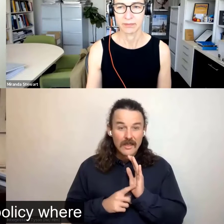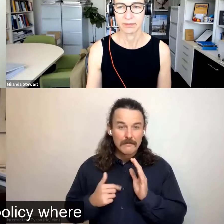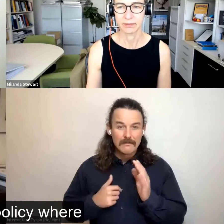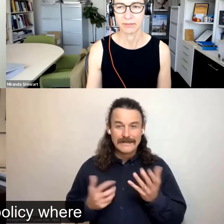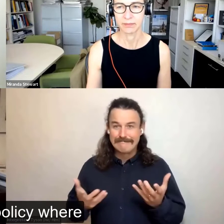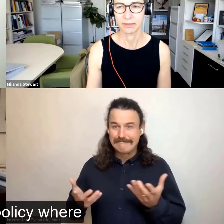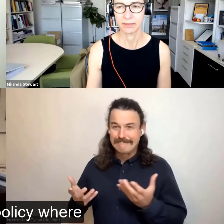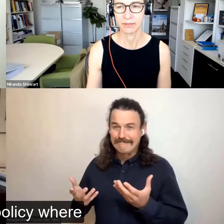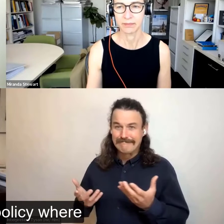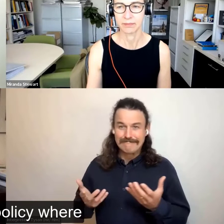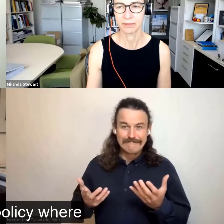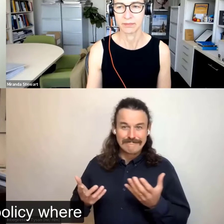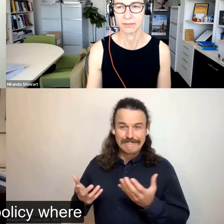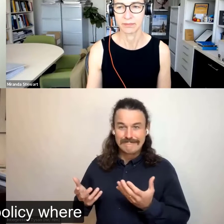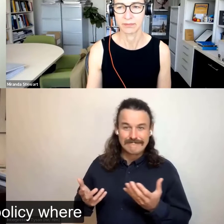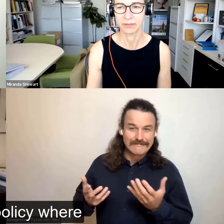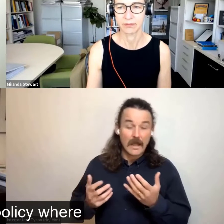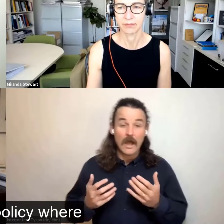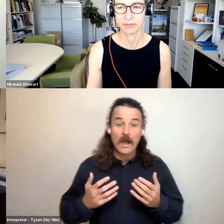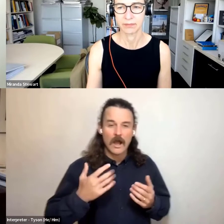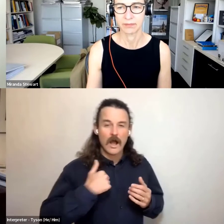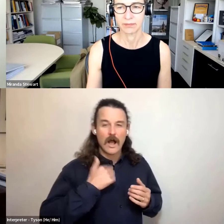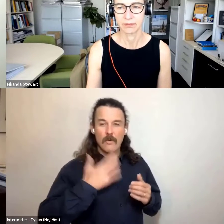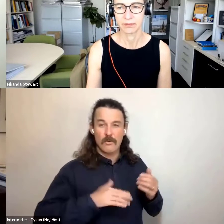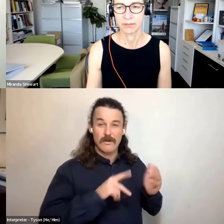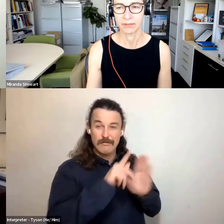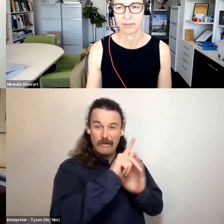like to see a policy where